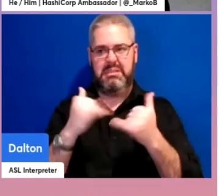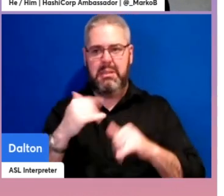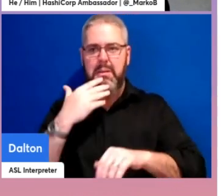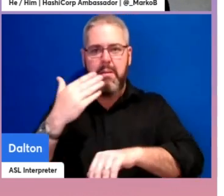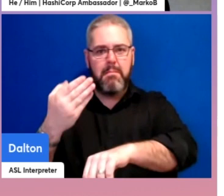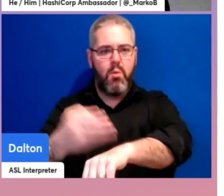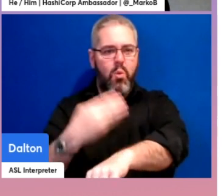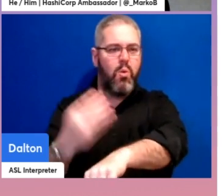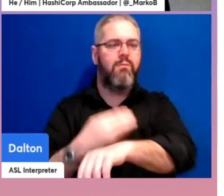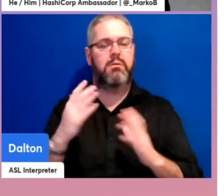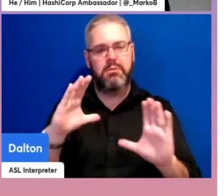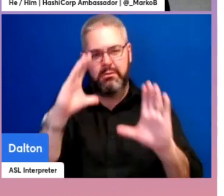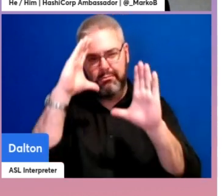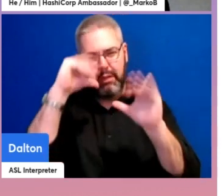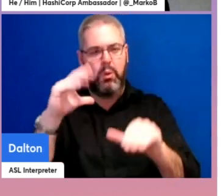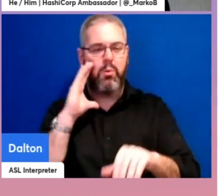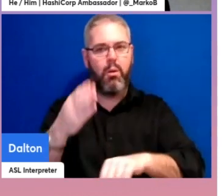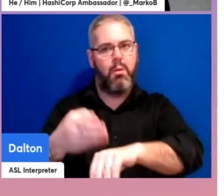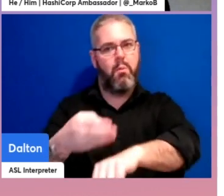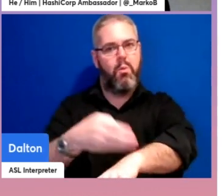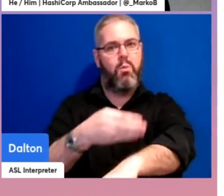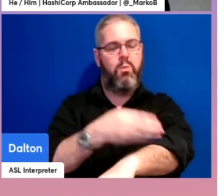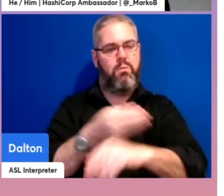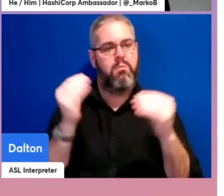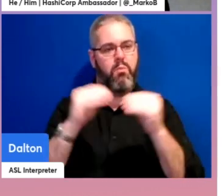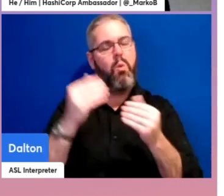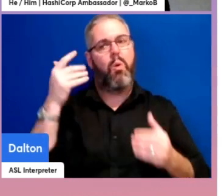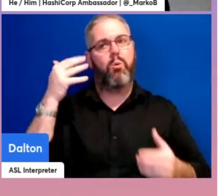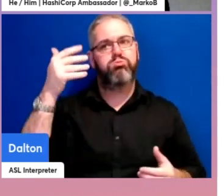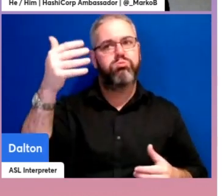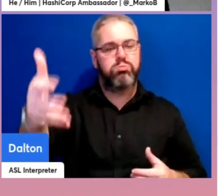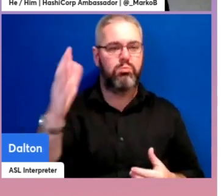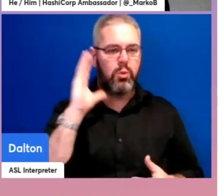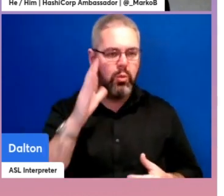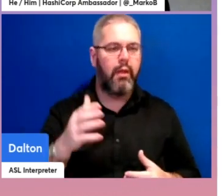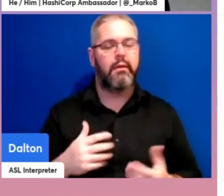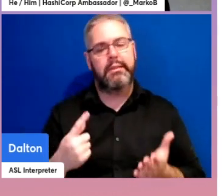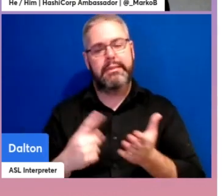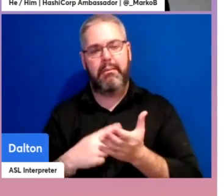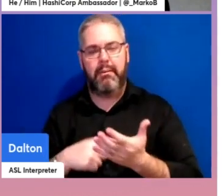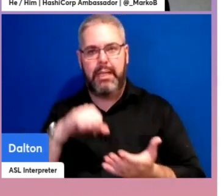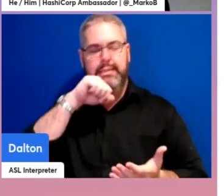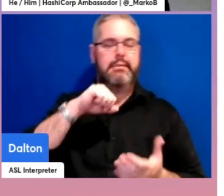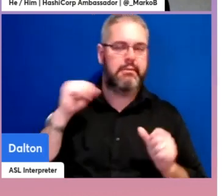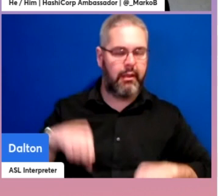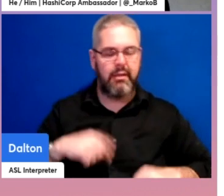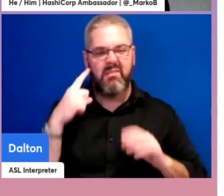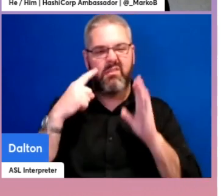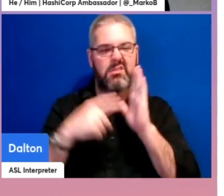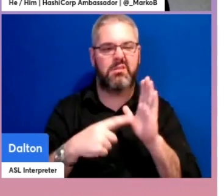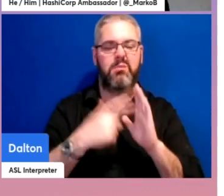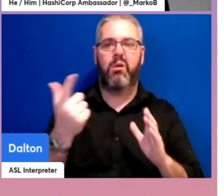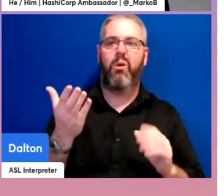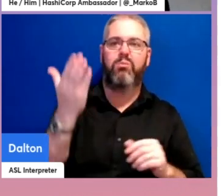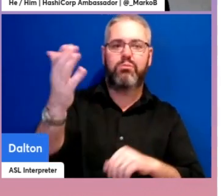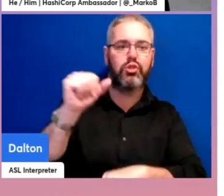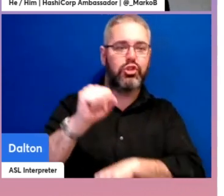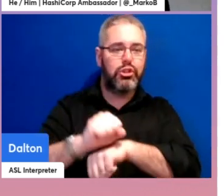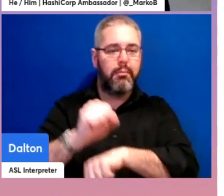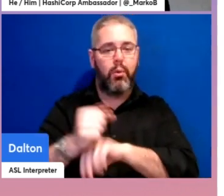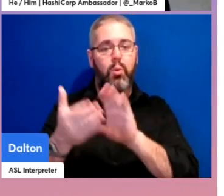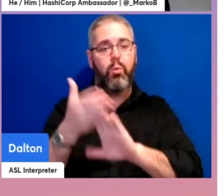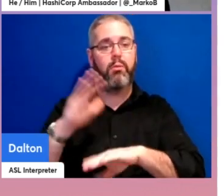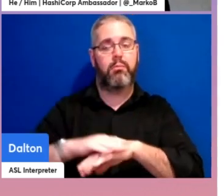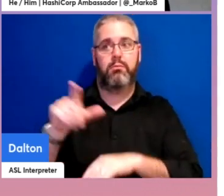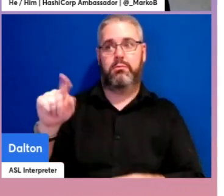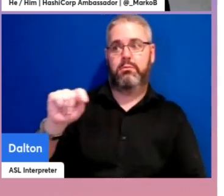do expect it's going to improve over time. It can be slightly rough around the edges. So for example, when you're submitting a job to run in Terraform Cloud,